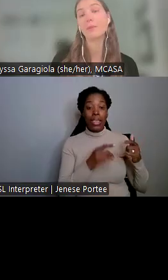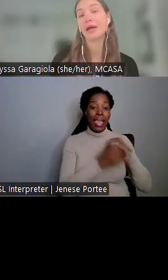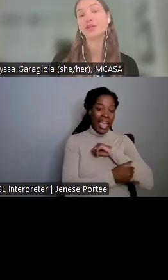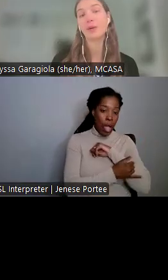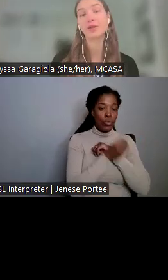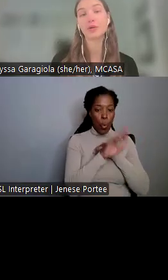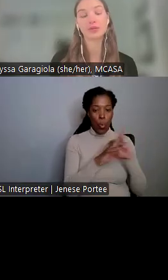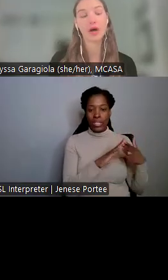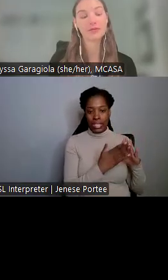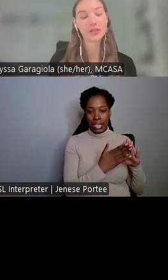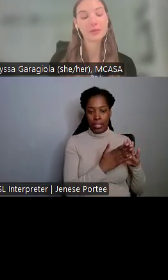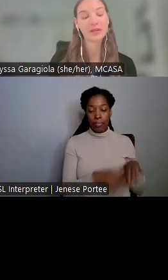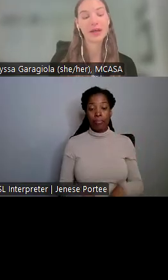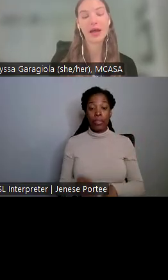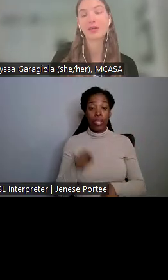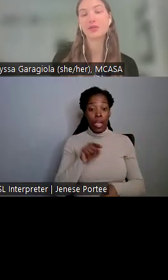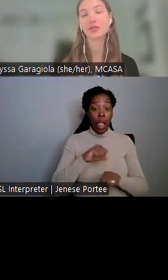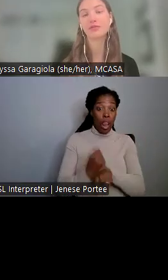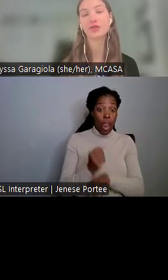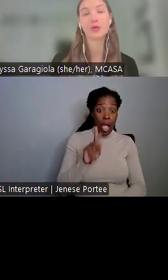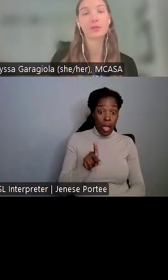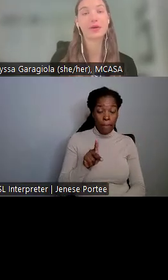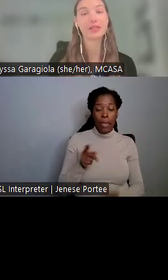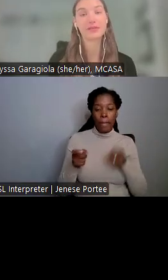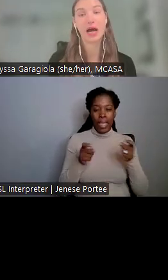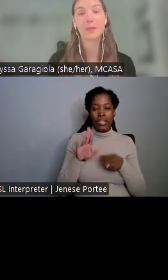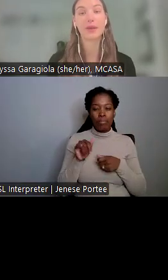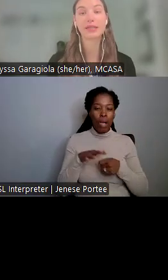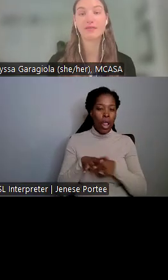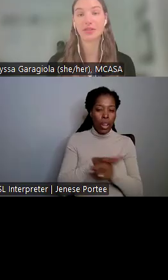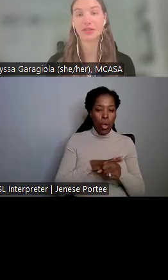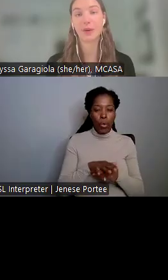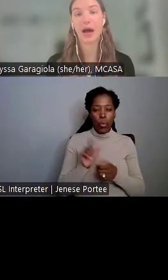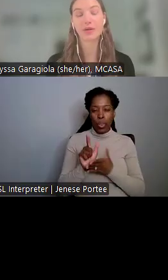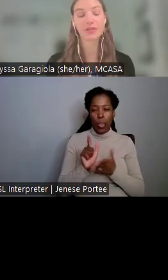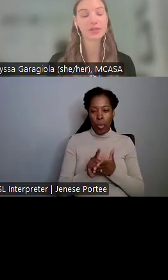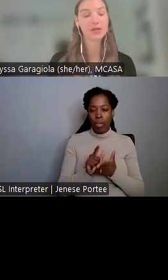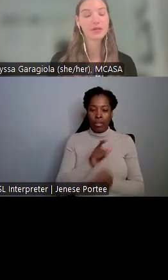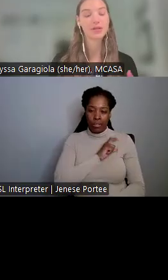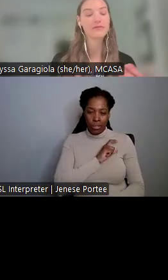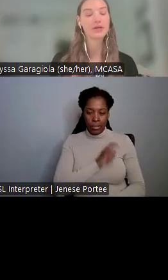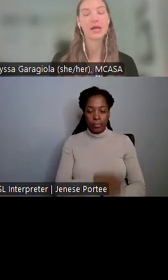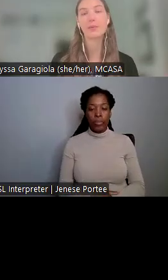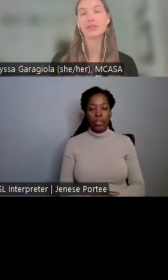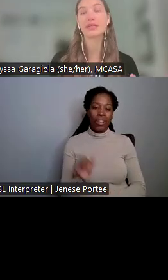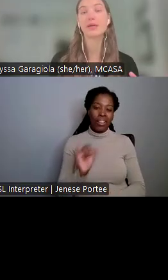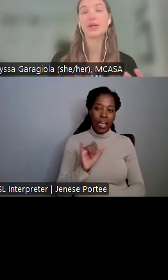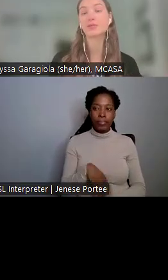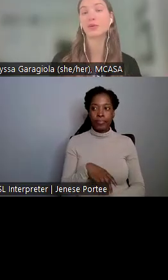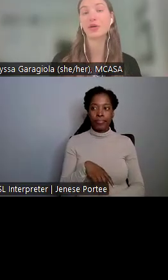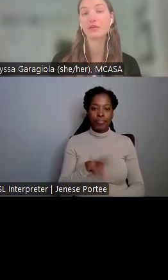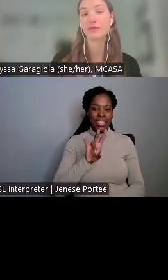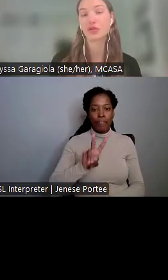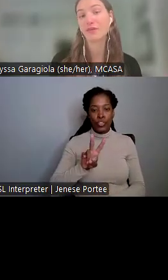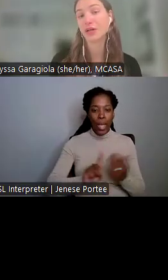Lockups are managed by local law enforcement, and it's usually for shorter periods of time, like 72 hours. So, for example, say someone